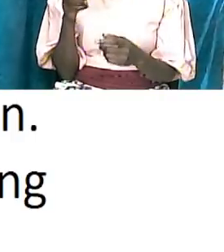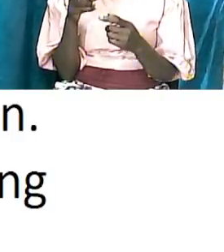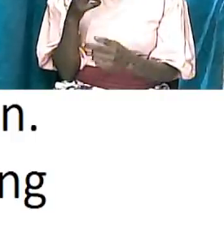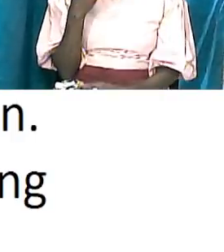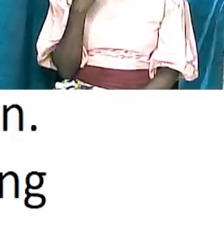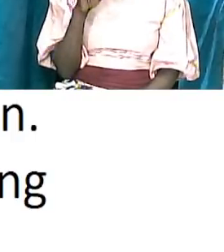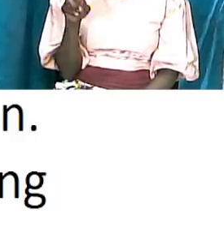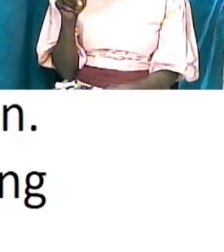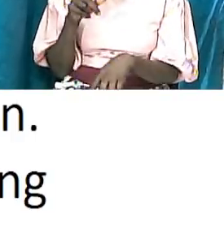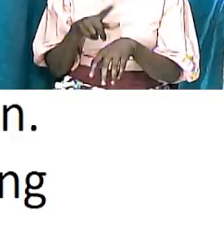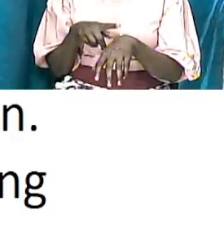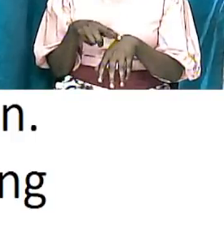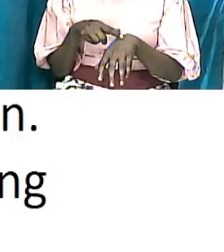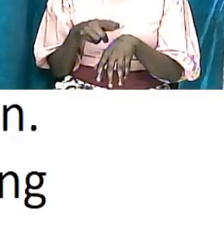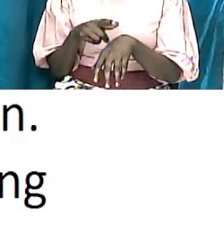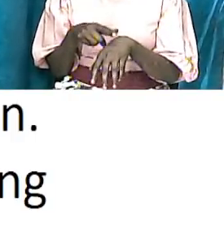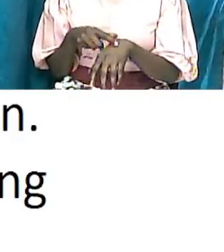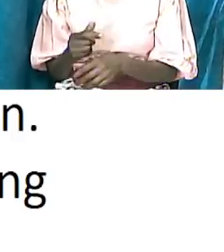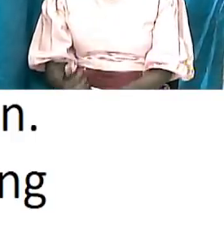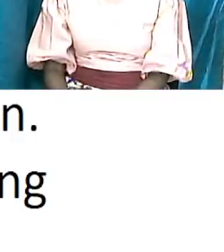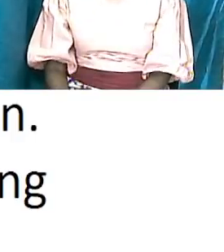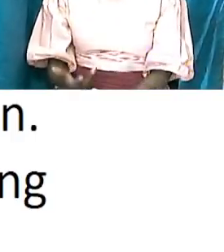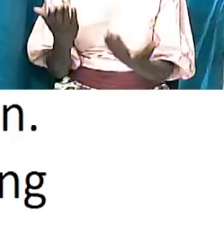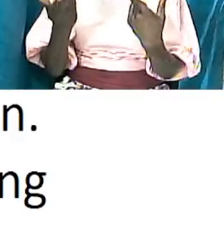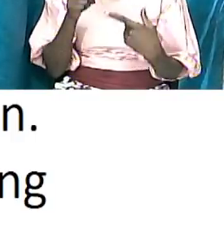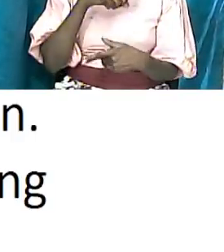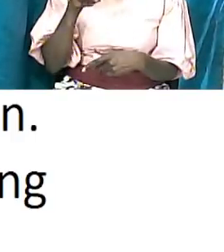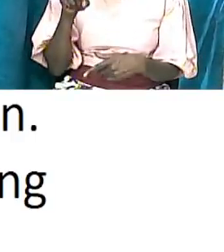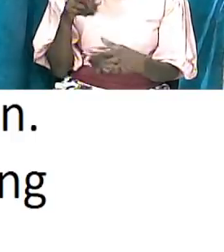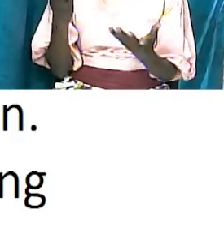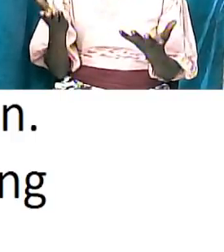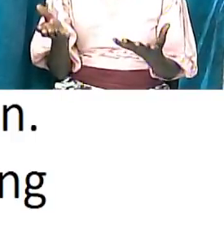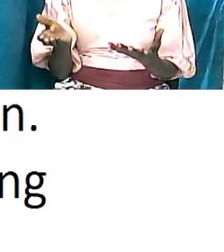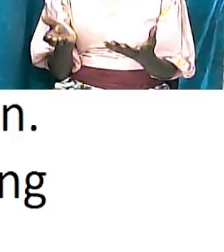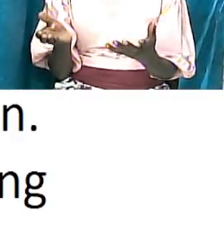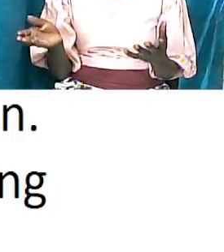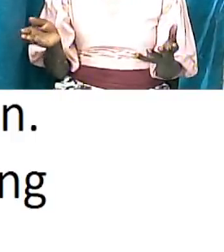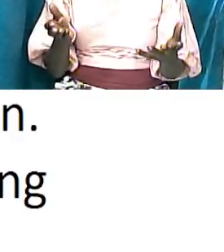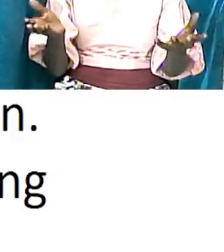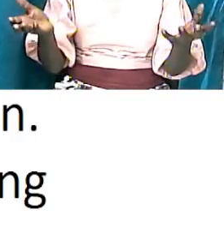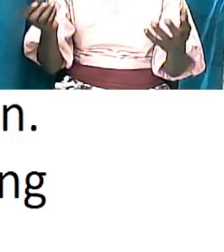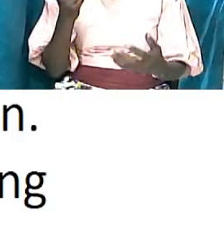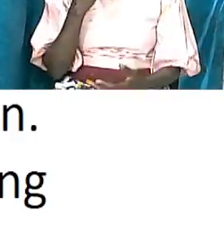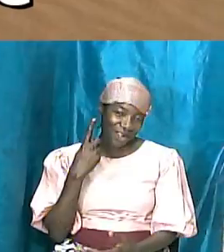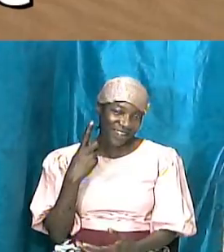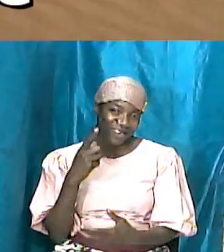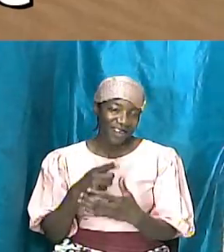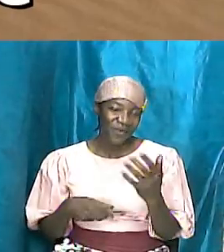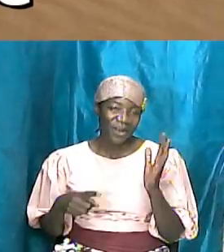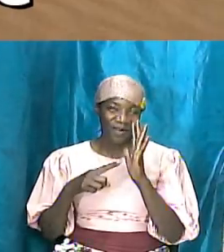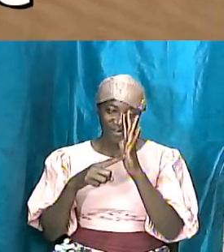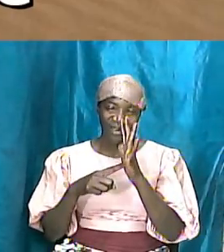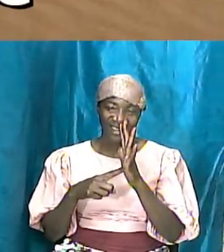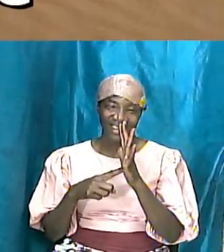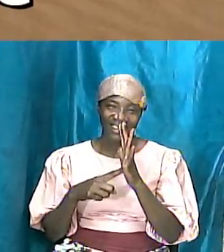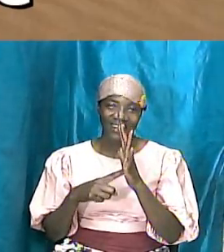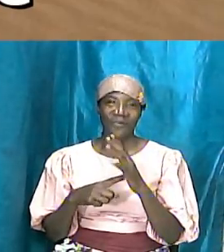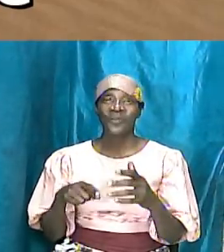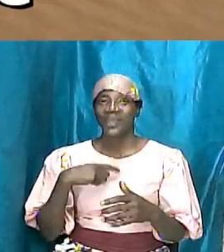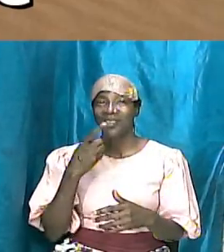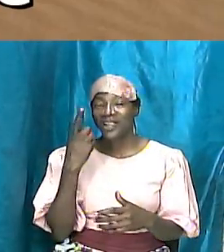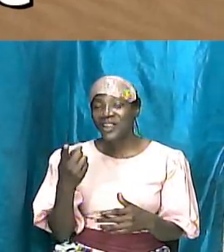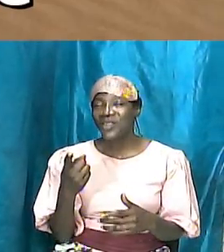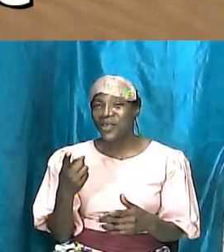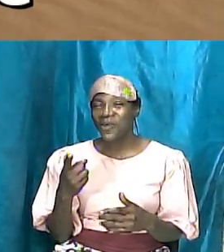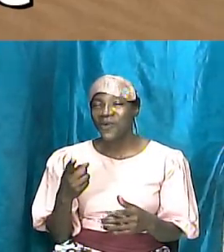our disposal. Don't worry. But I want us all to grasp what I am going to present, and I want us to read it, because I'm saying to us right